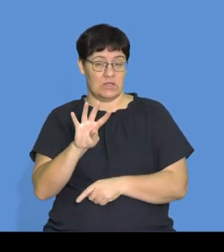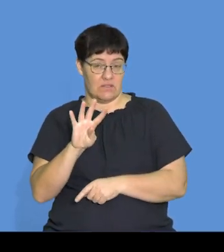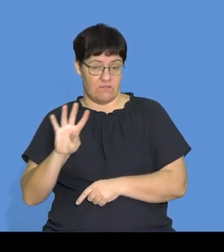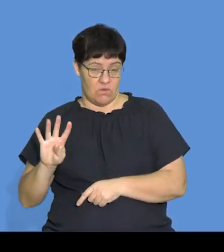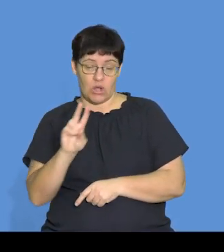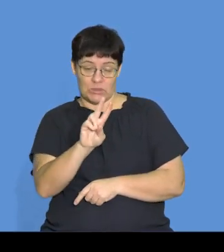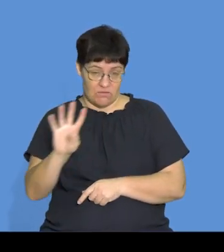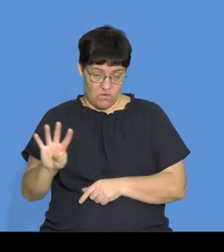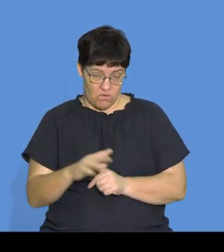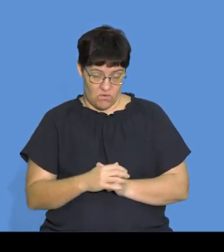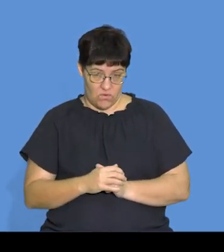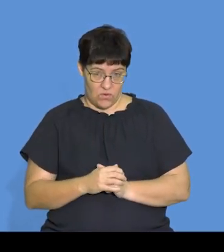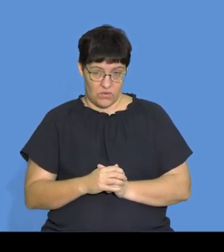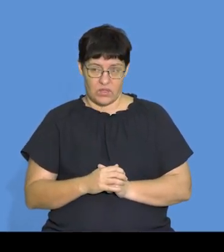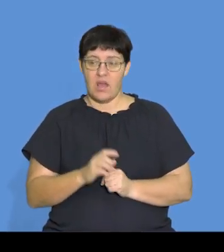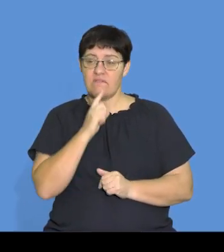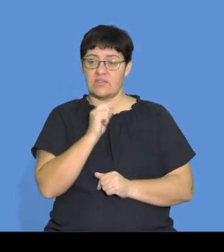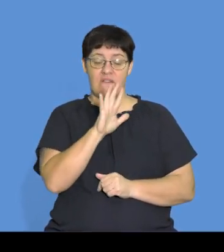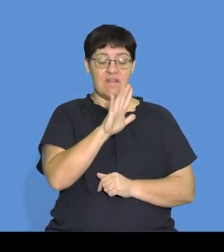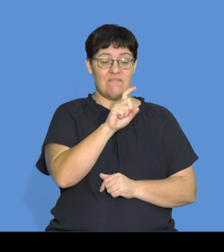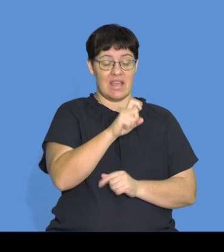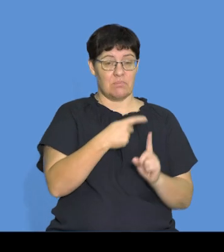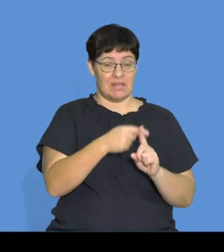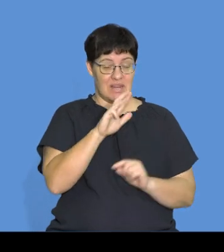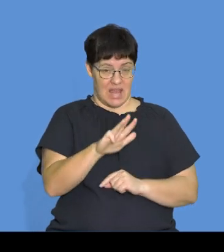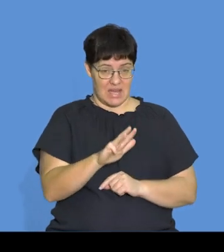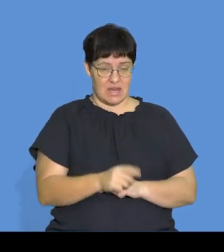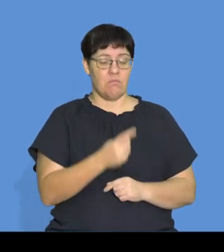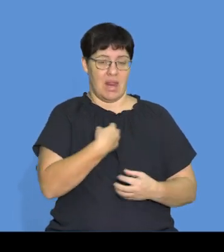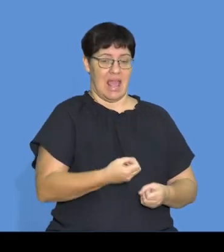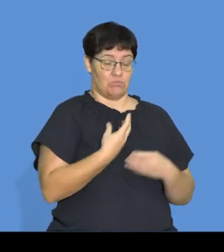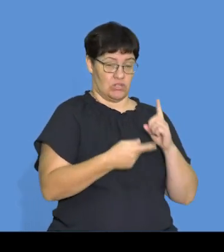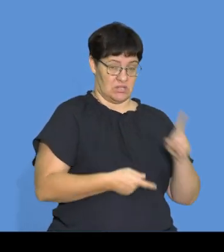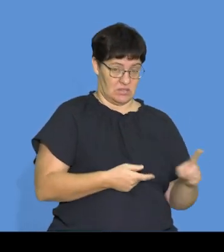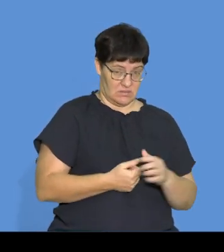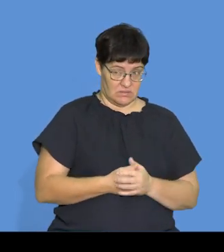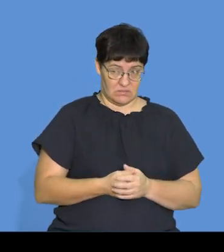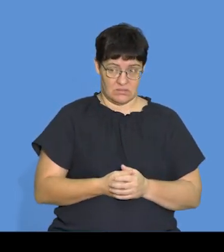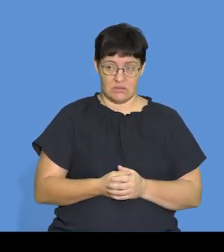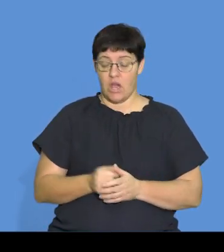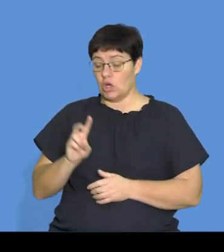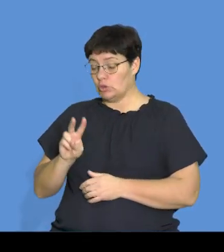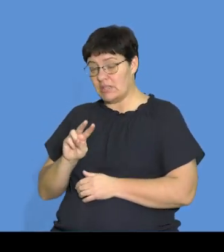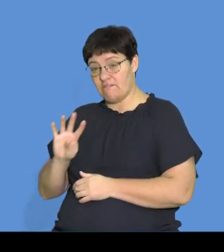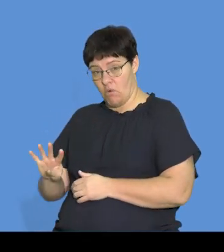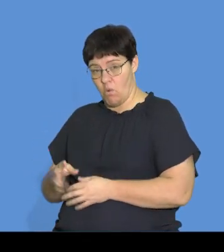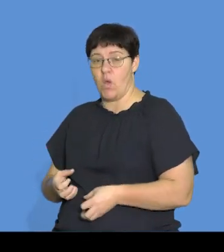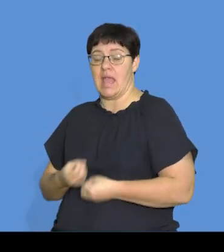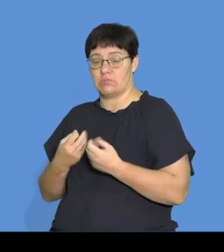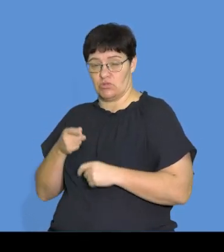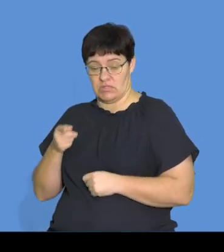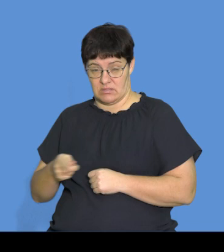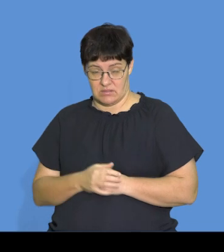24, firstly, the 5x plus 9 is just an expression. The 24 is just an